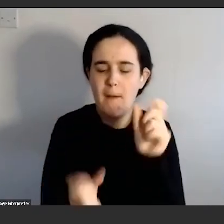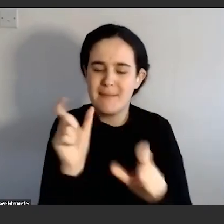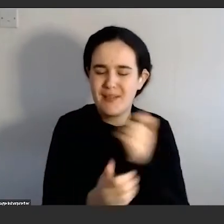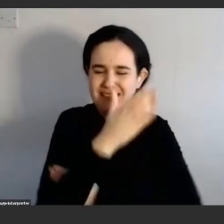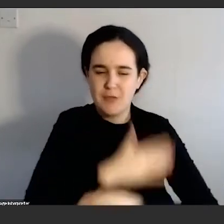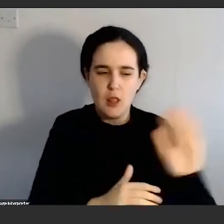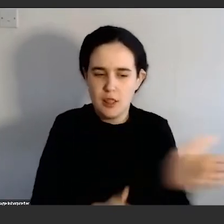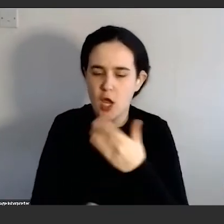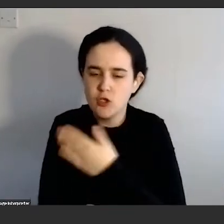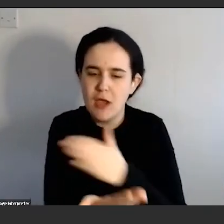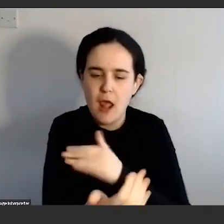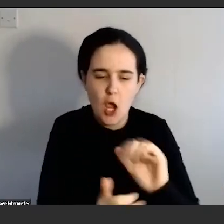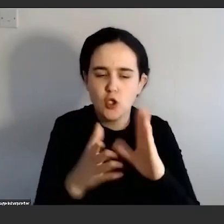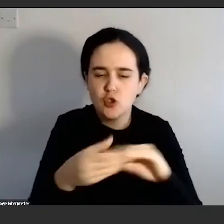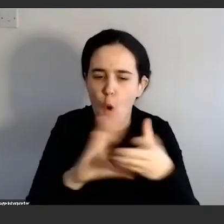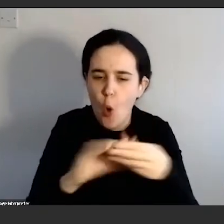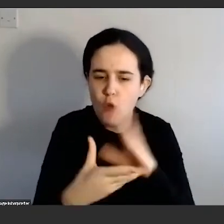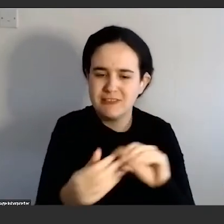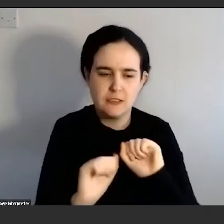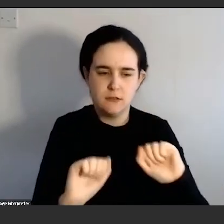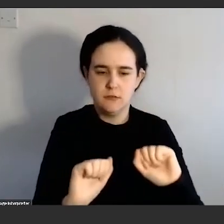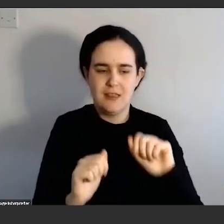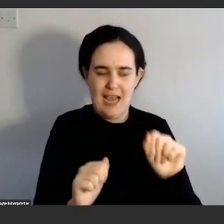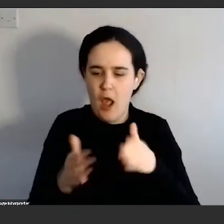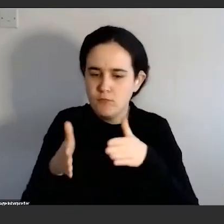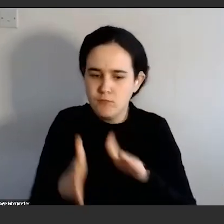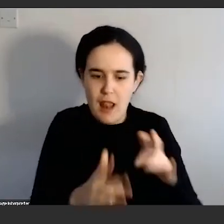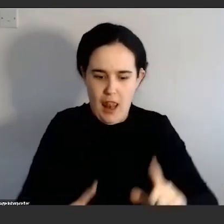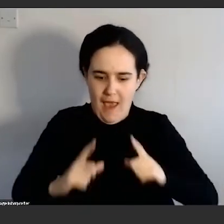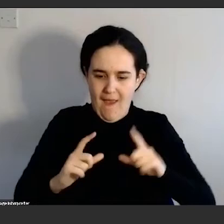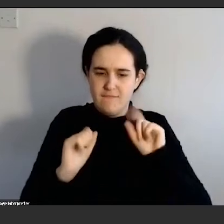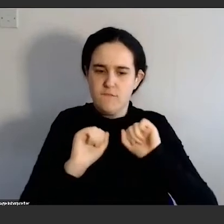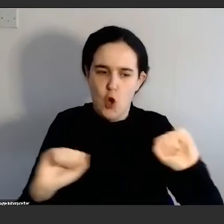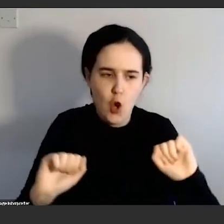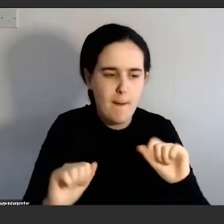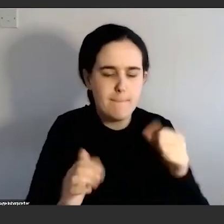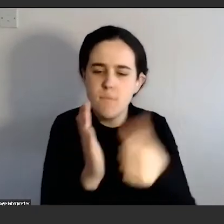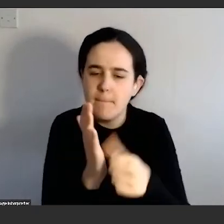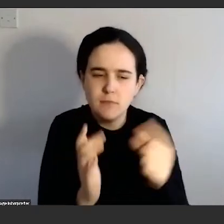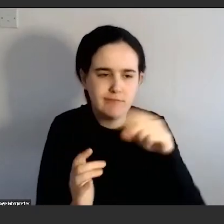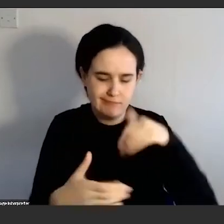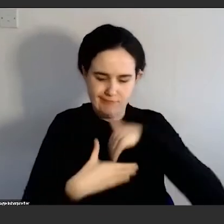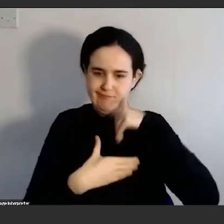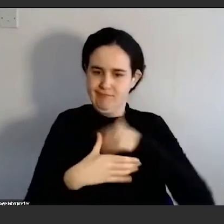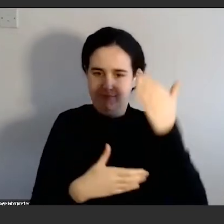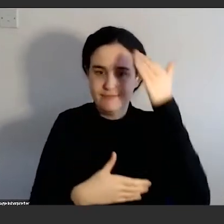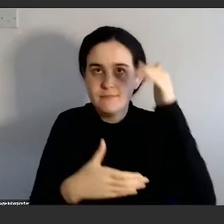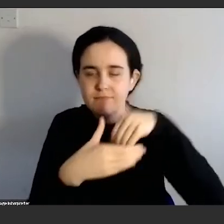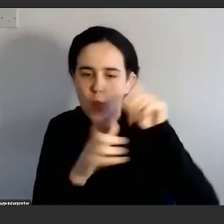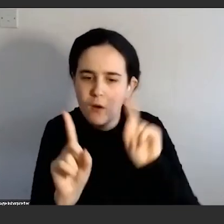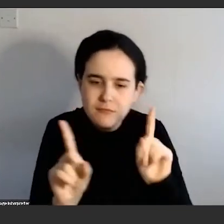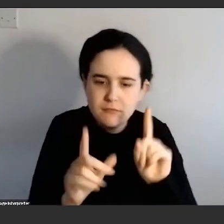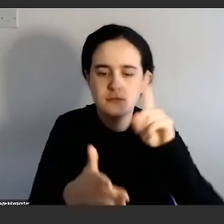no words, that have become very difficult to talk about. forbidden. Many things can